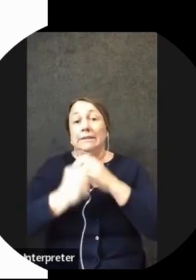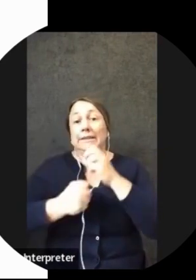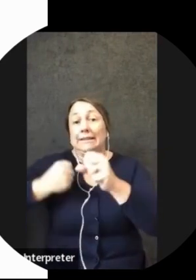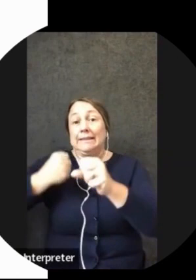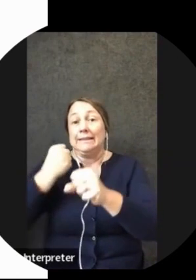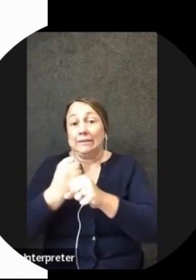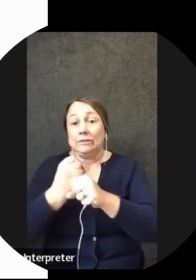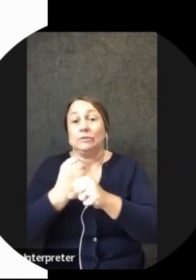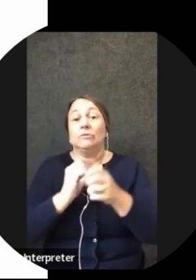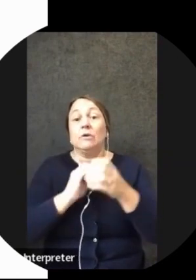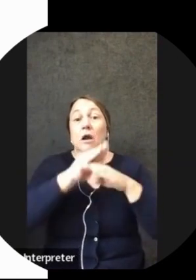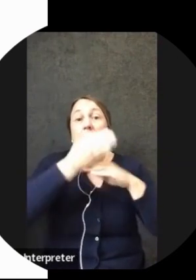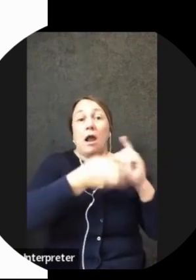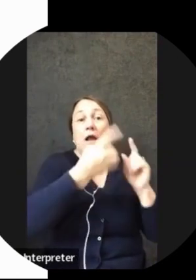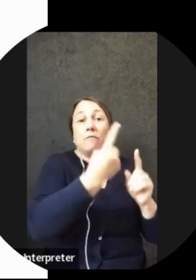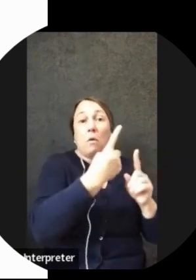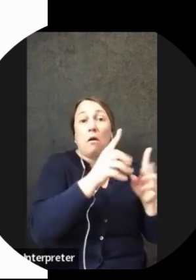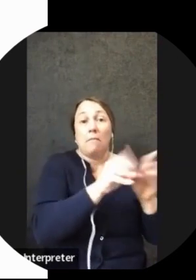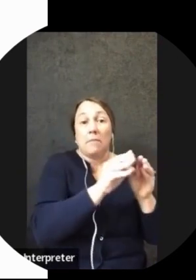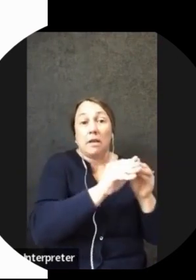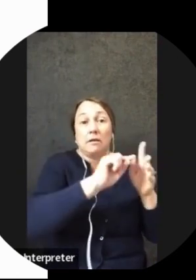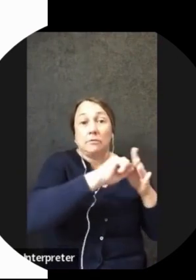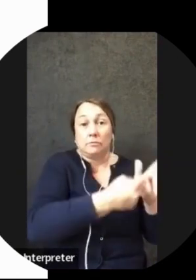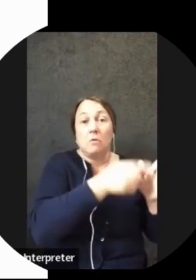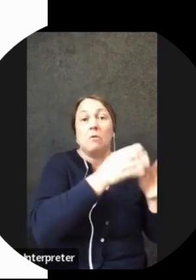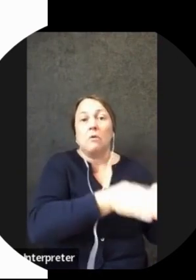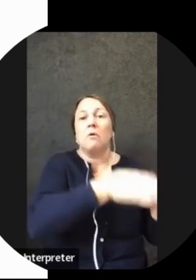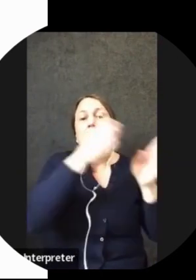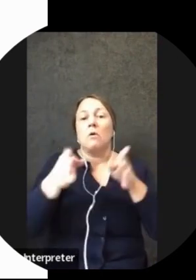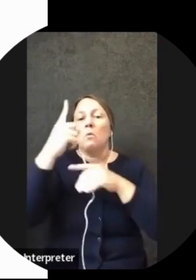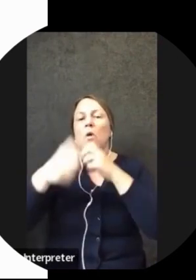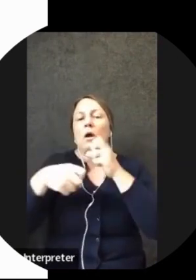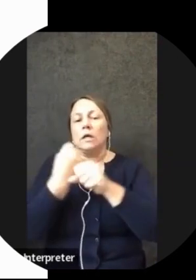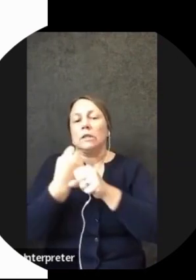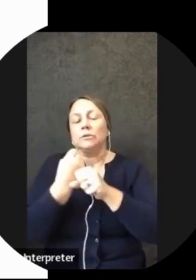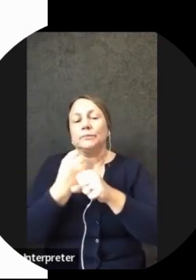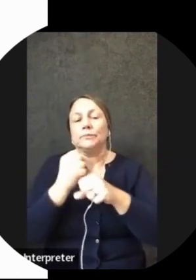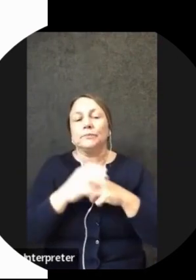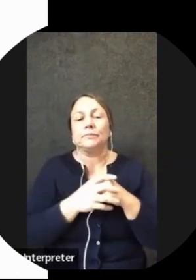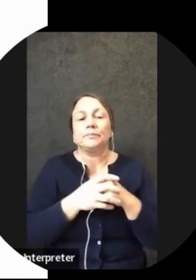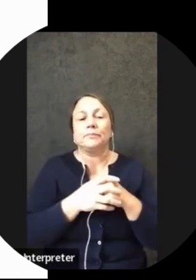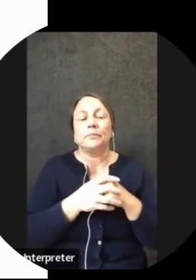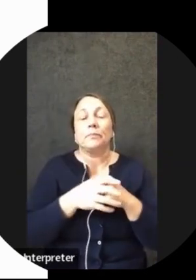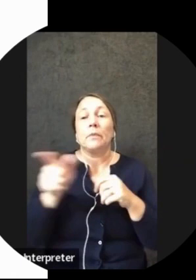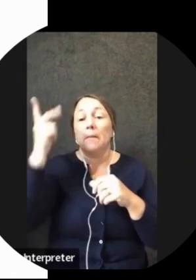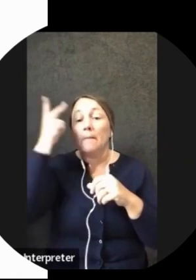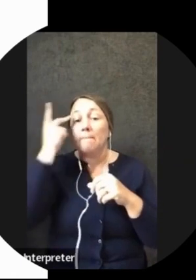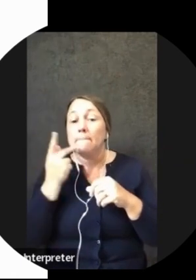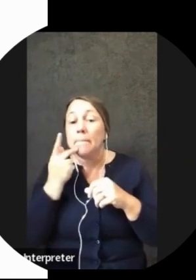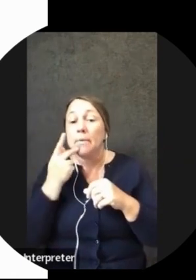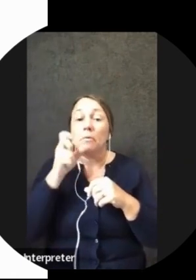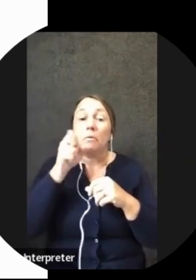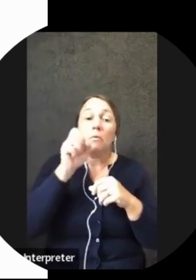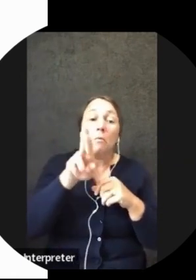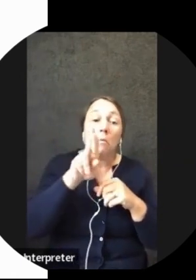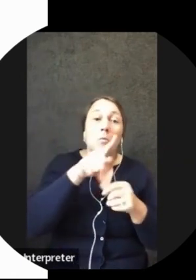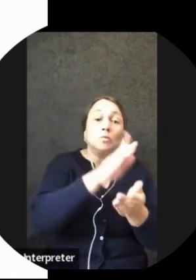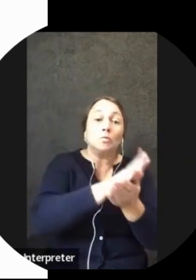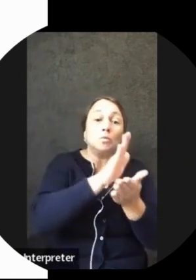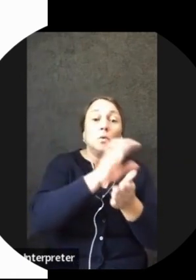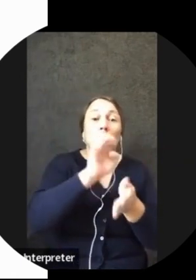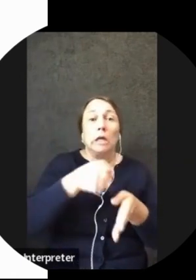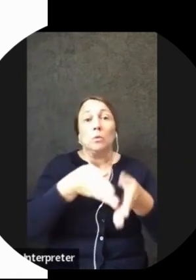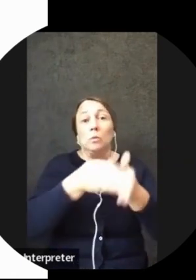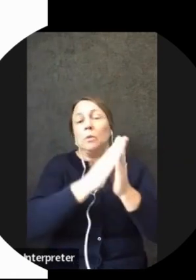the initial IEP meeting. Either the parent or the school can request a meeting at any time. So in addition